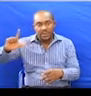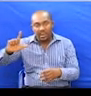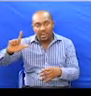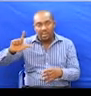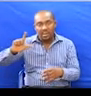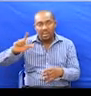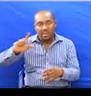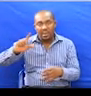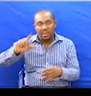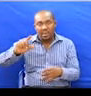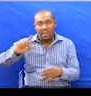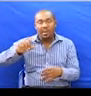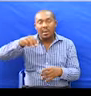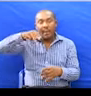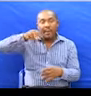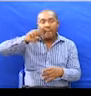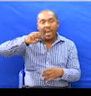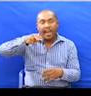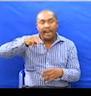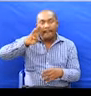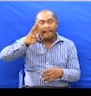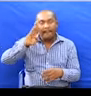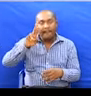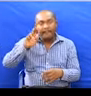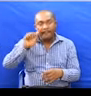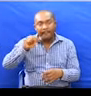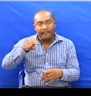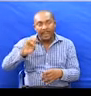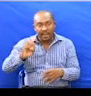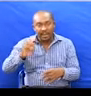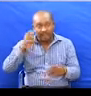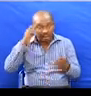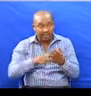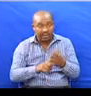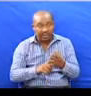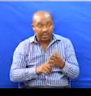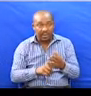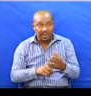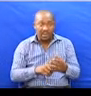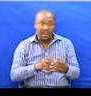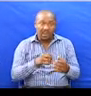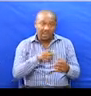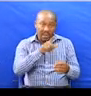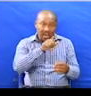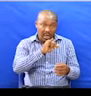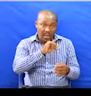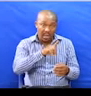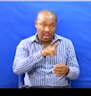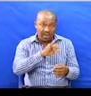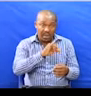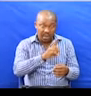Also, lipids, they are used as the building block of the cell membrane. For instance, we have got lipids known